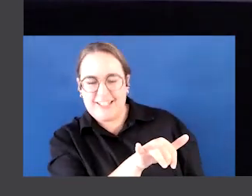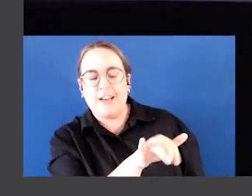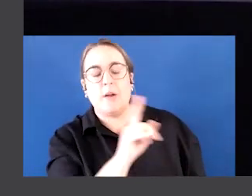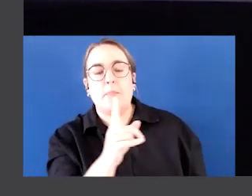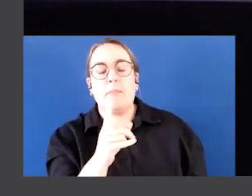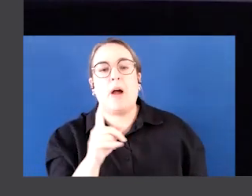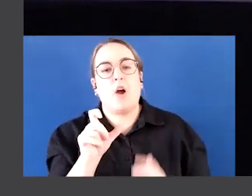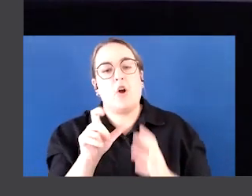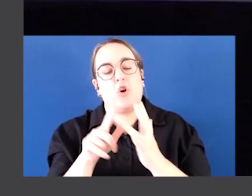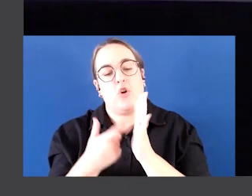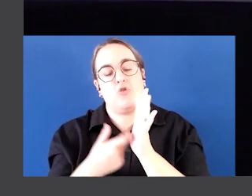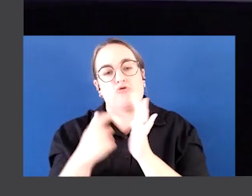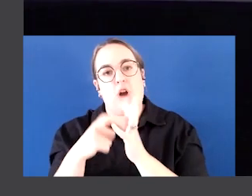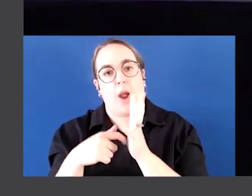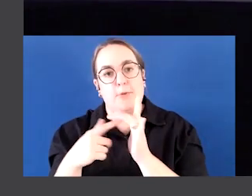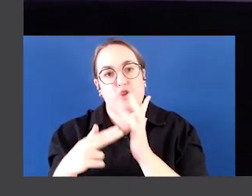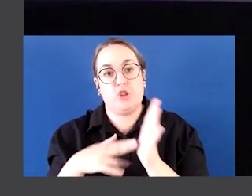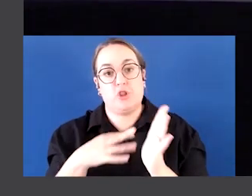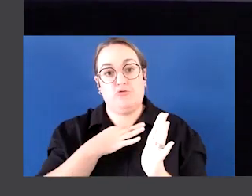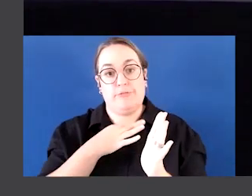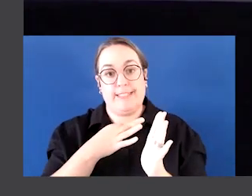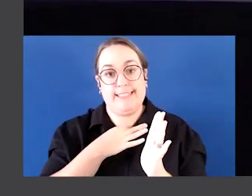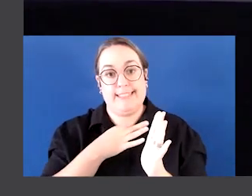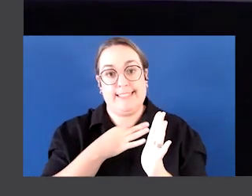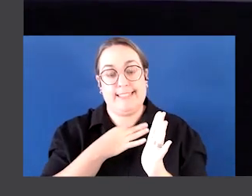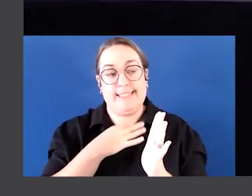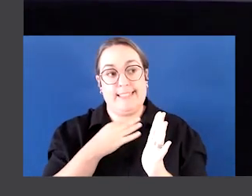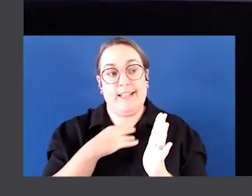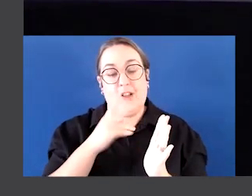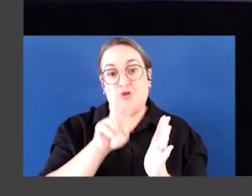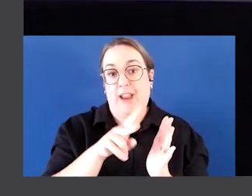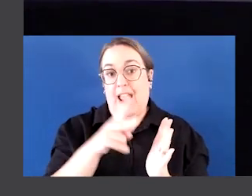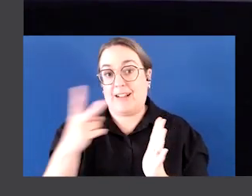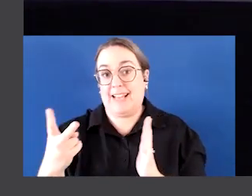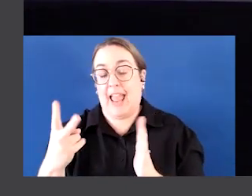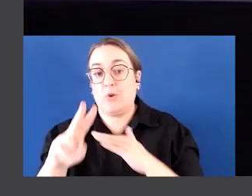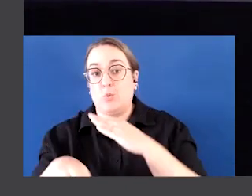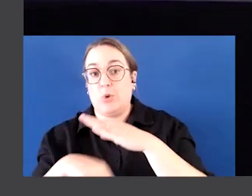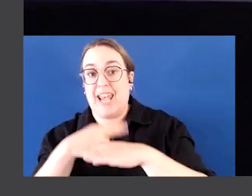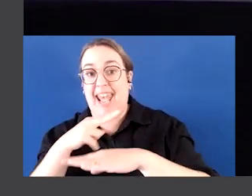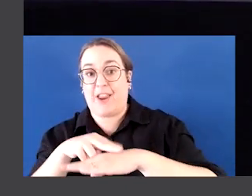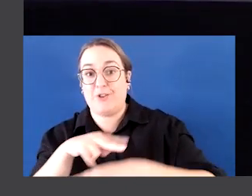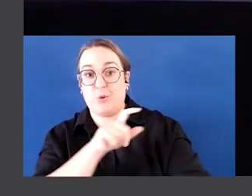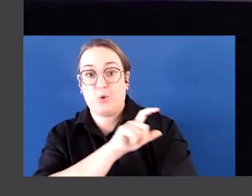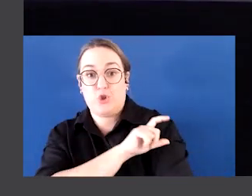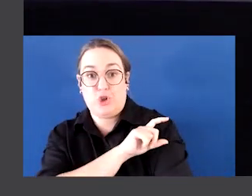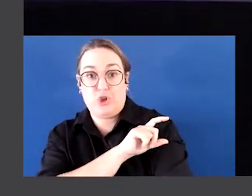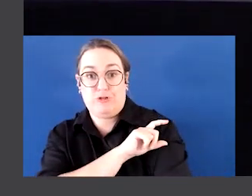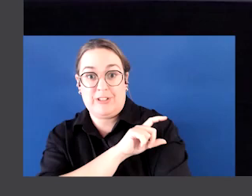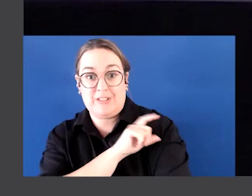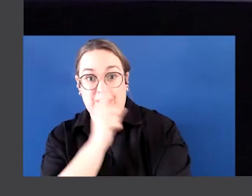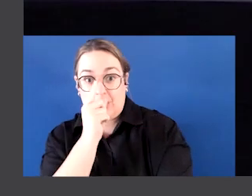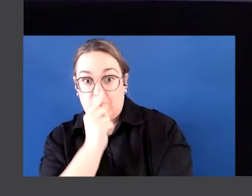it. But do corruption risks in major projects translate to national security risks?